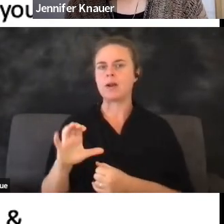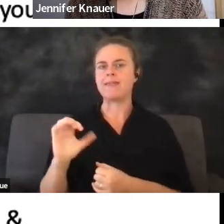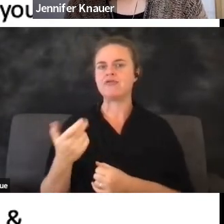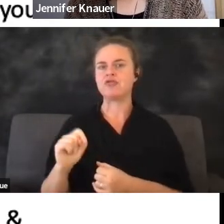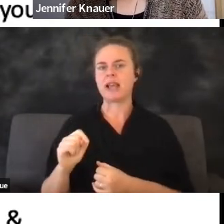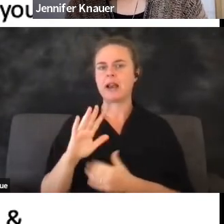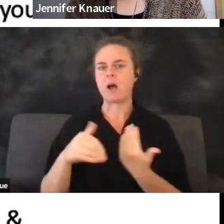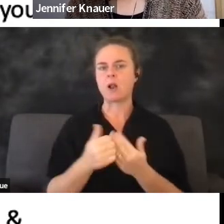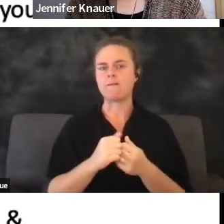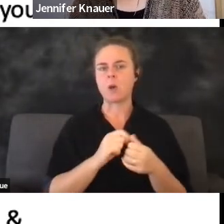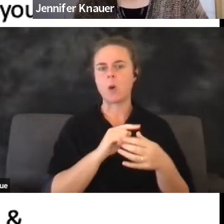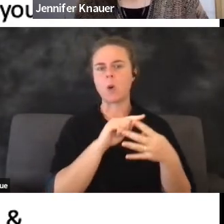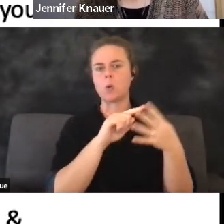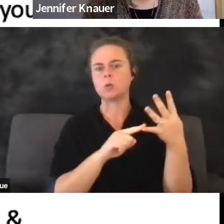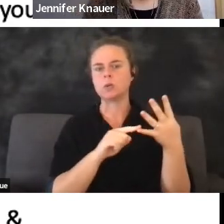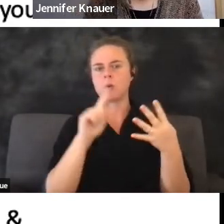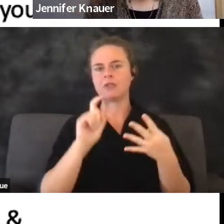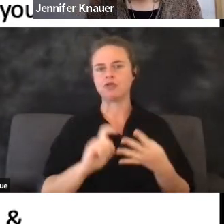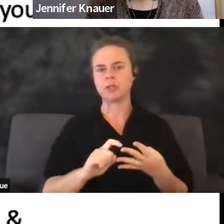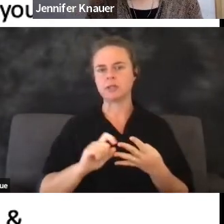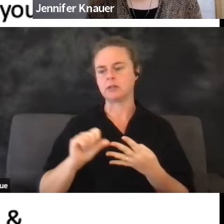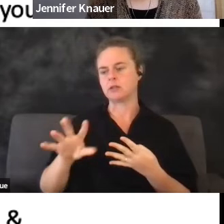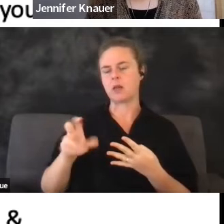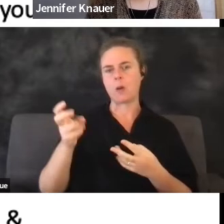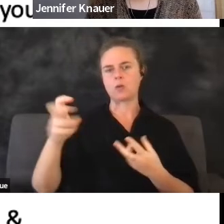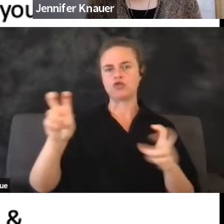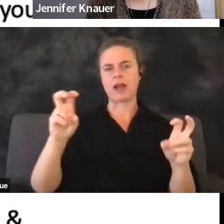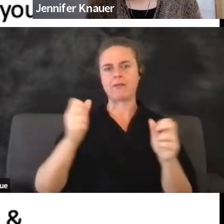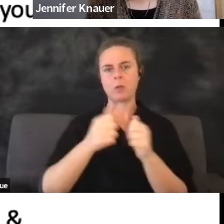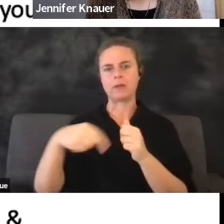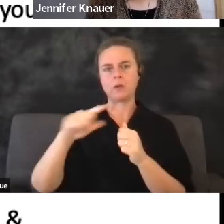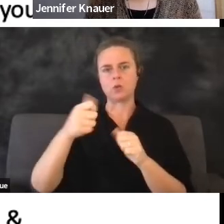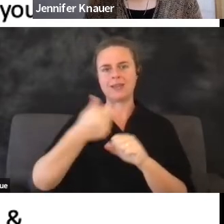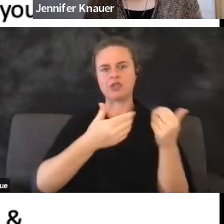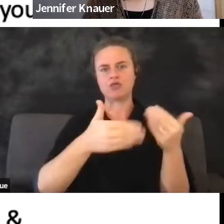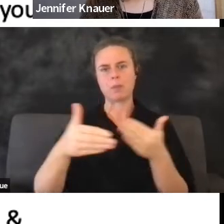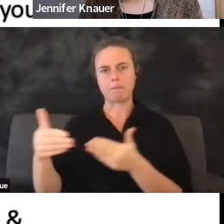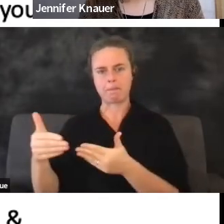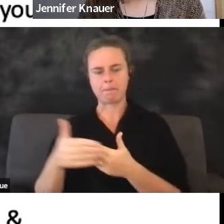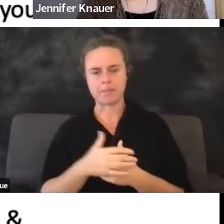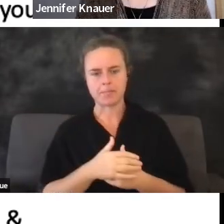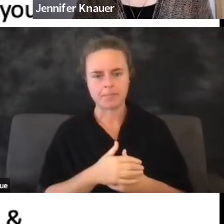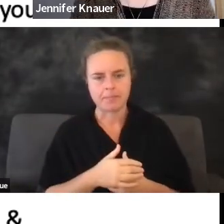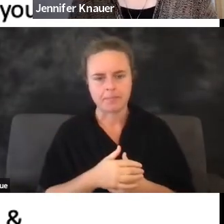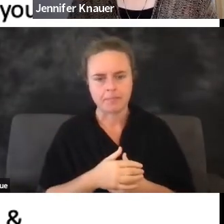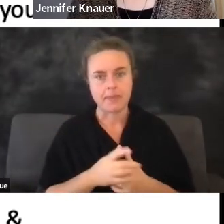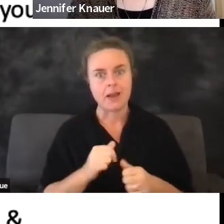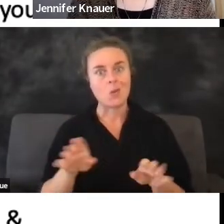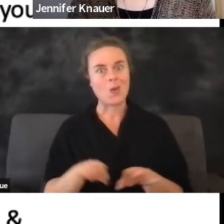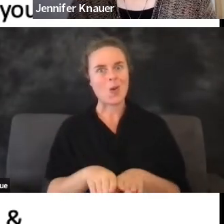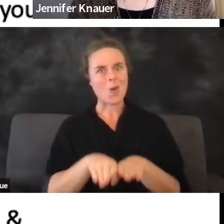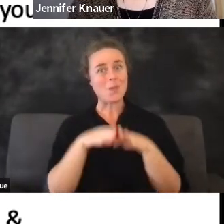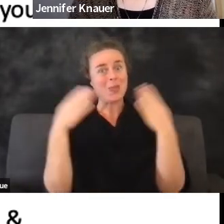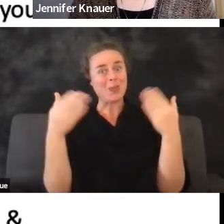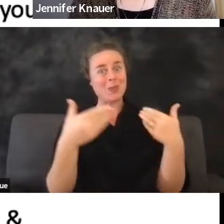different questions so that you have them. They'll travel with you to each meeting and each room. And then I'll open up the breakout rooms if you're